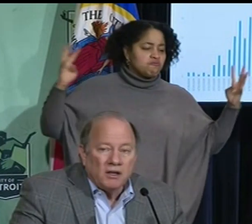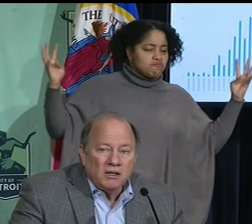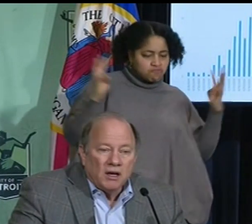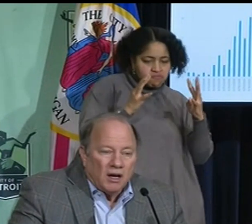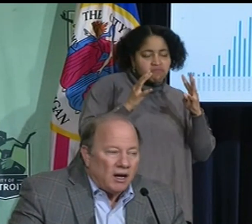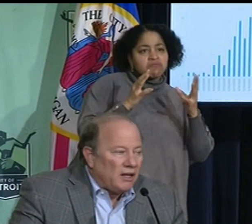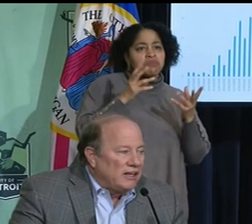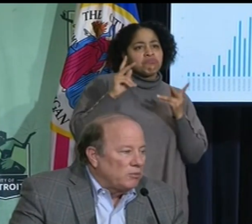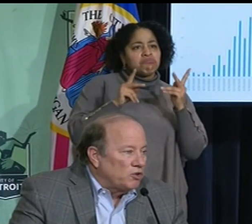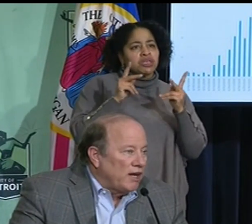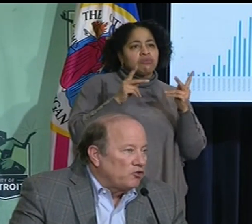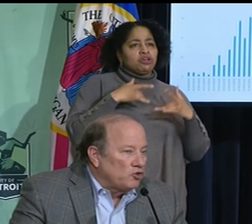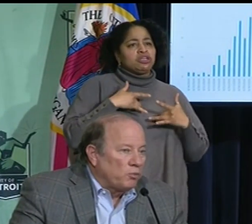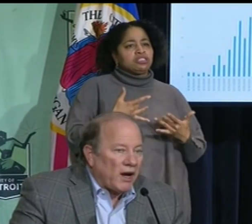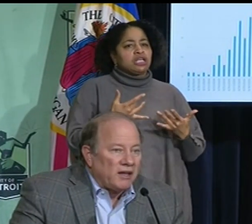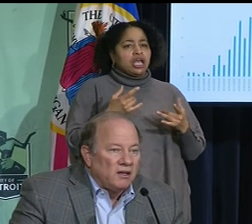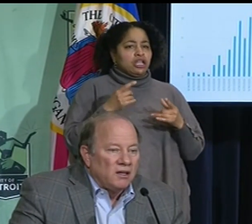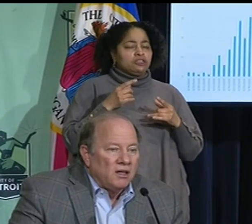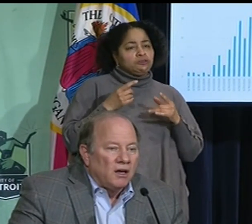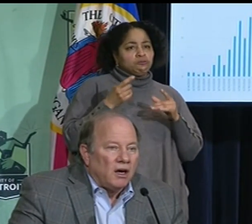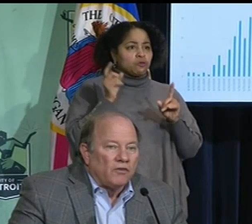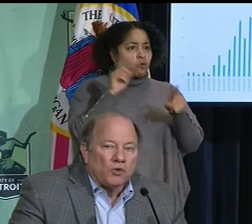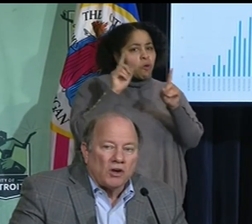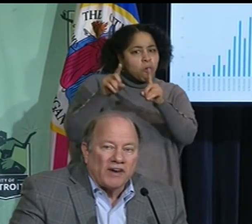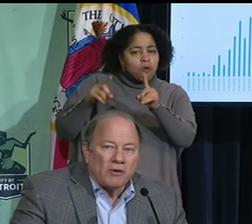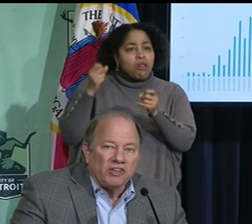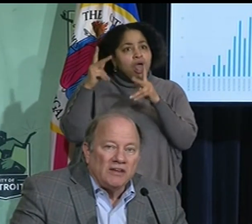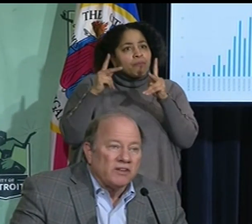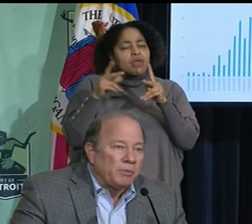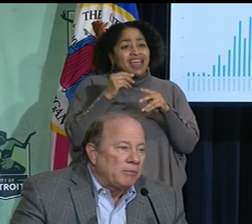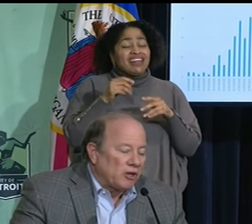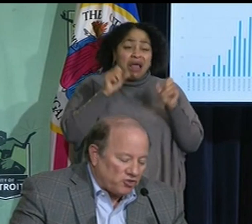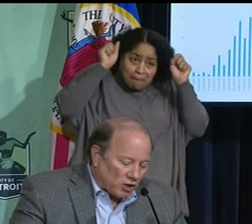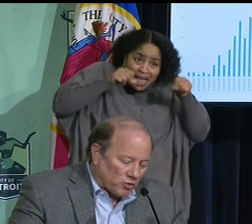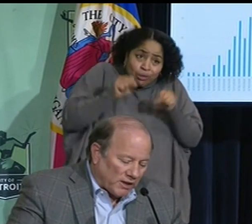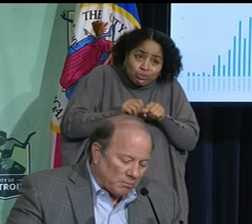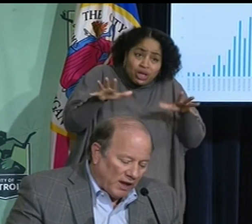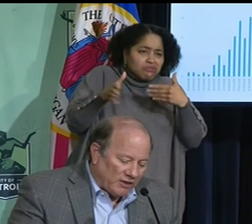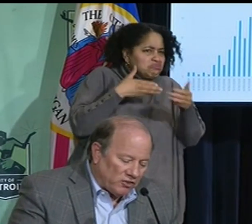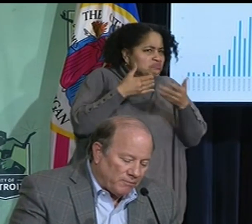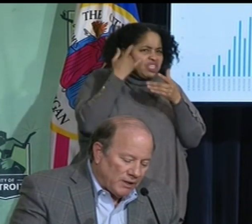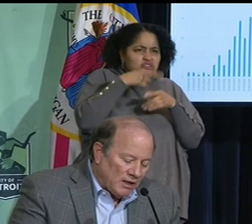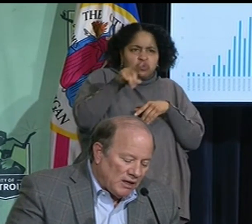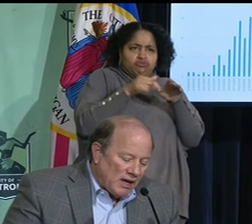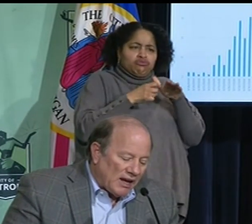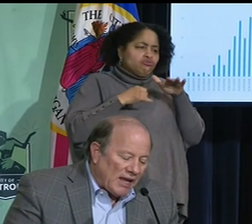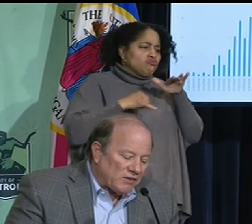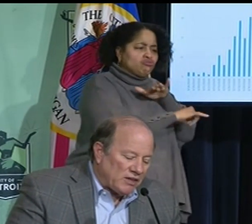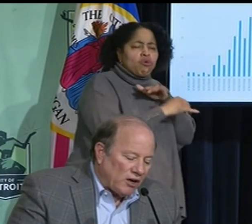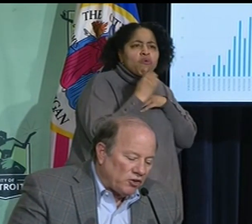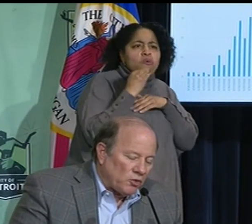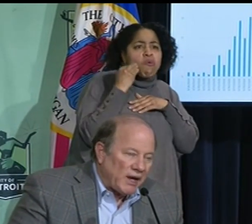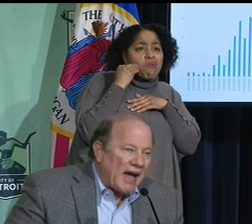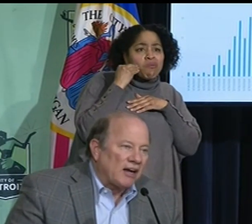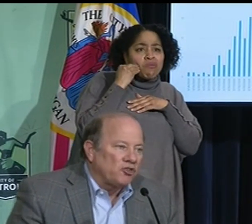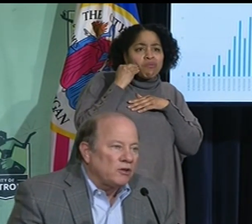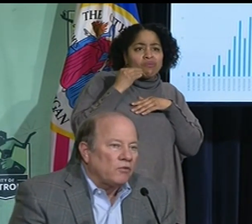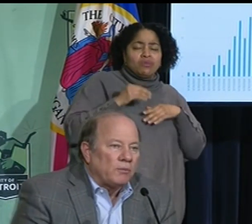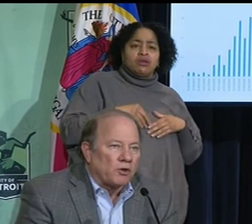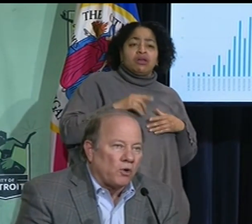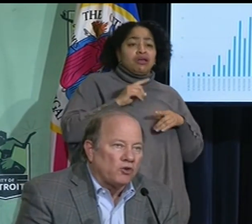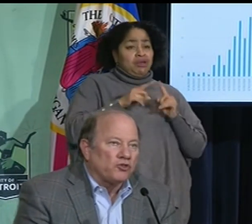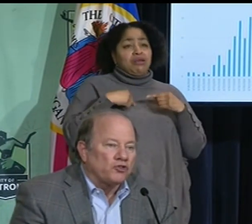where it's a potential spread of coronavirus, even if people are sheltering in place. And I have to tell you, the